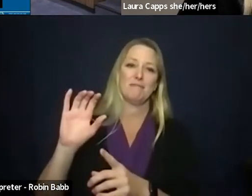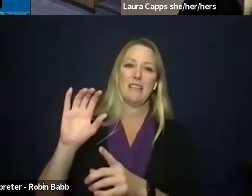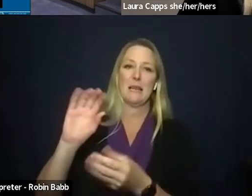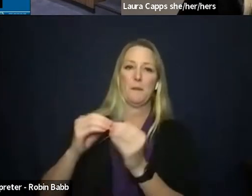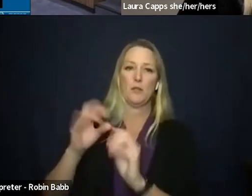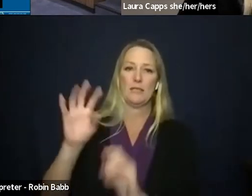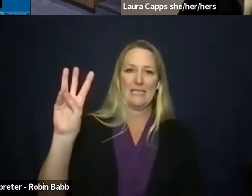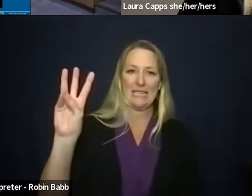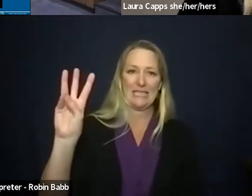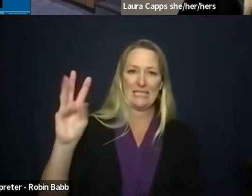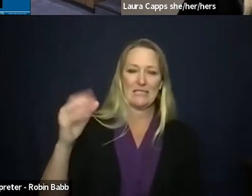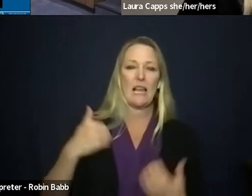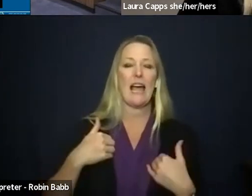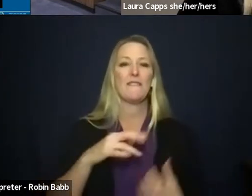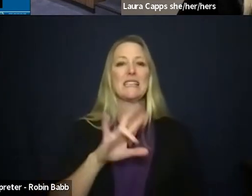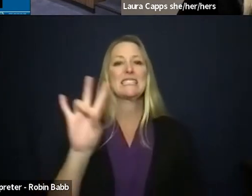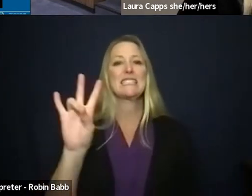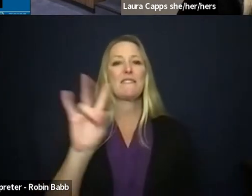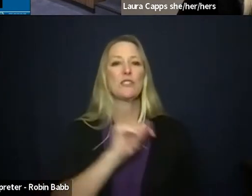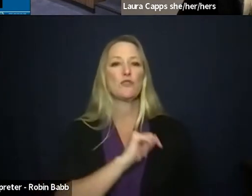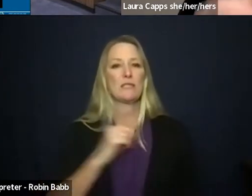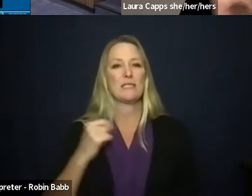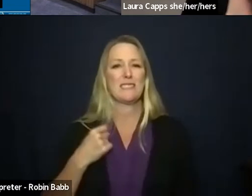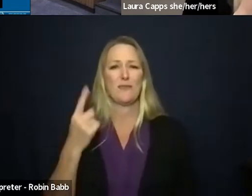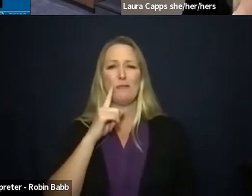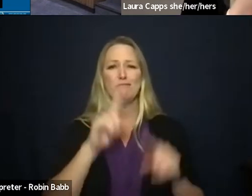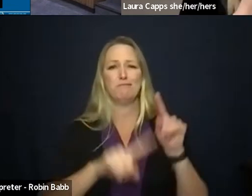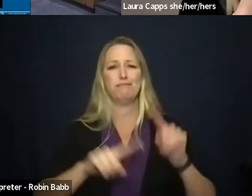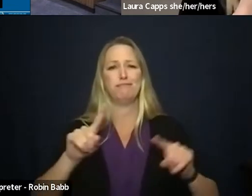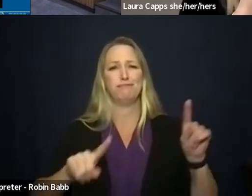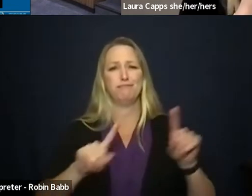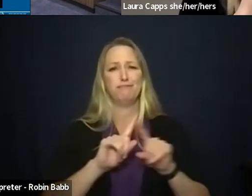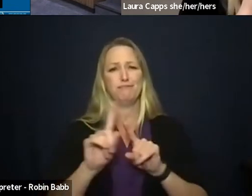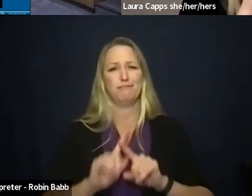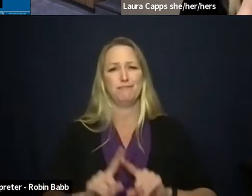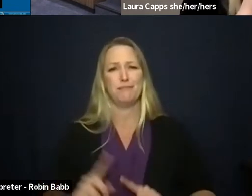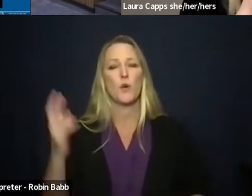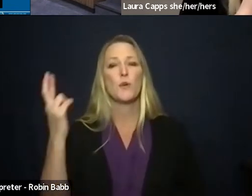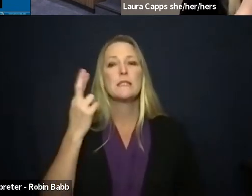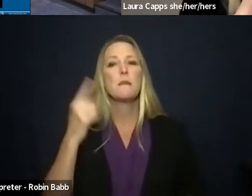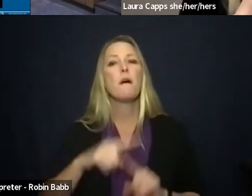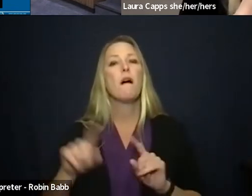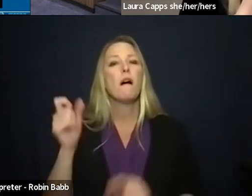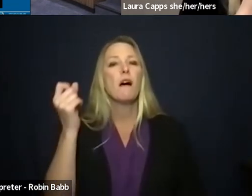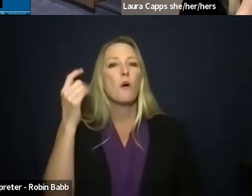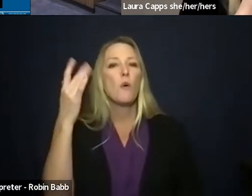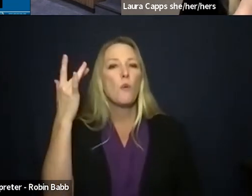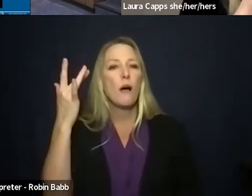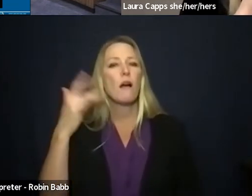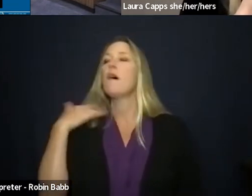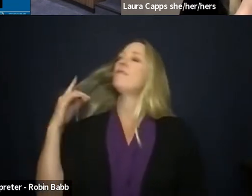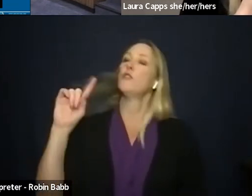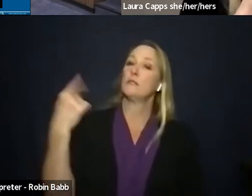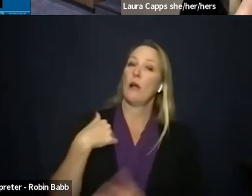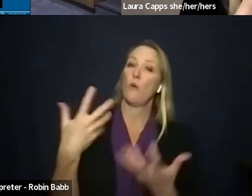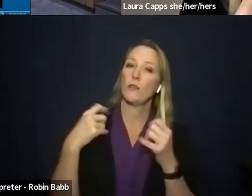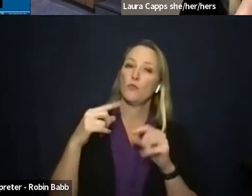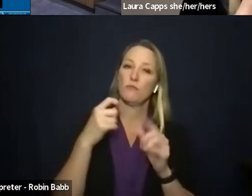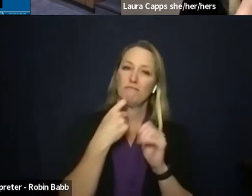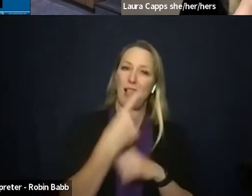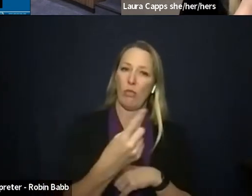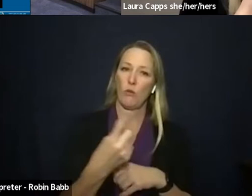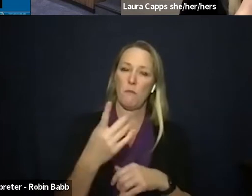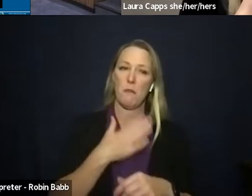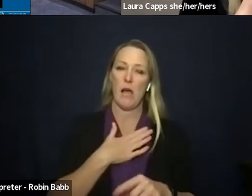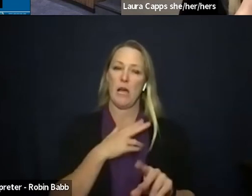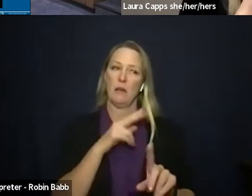seven trustees for a whole constellation of reasons but really what i'd like to do is just explain what i've observed personally as a parent i